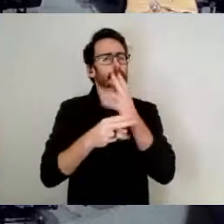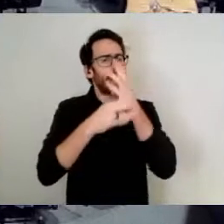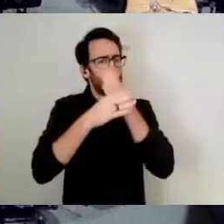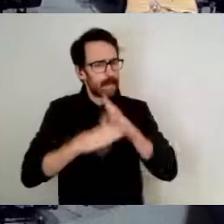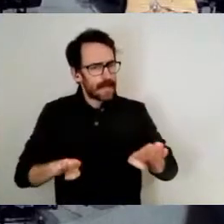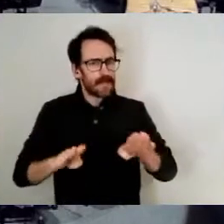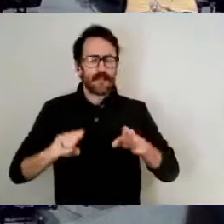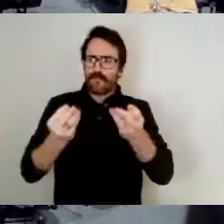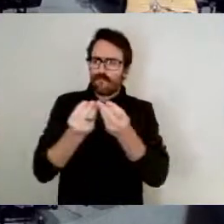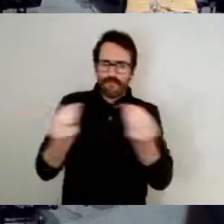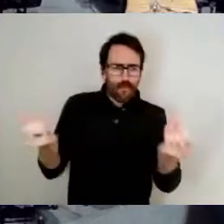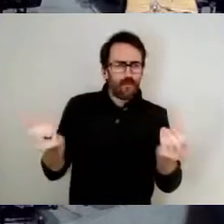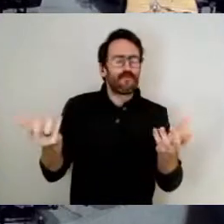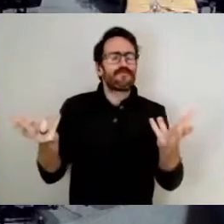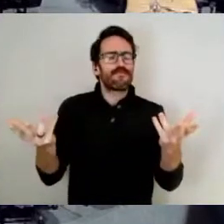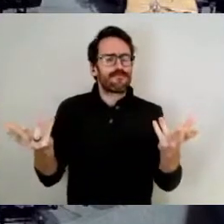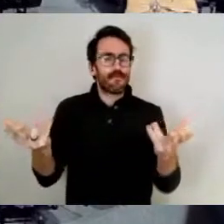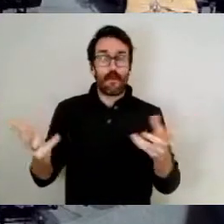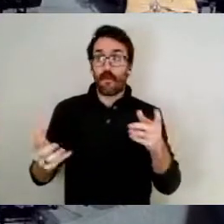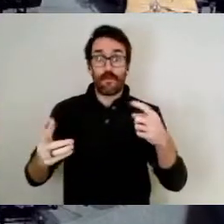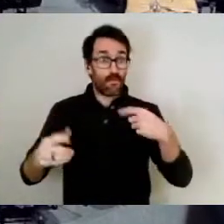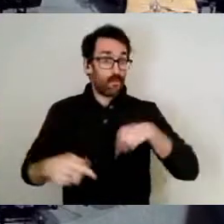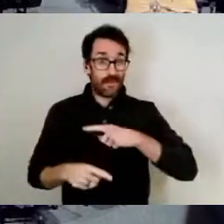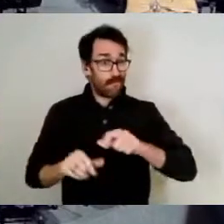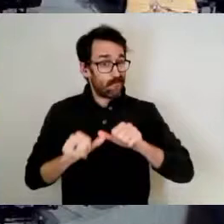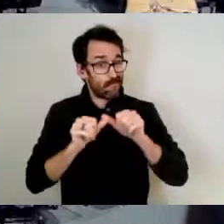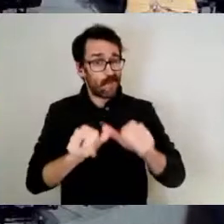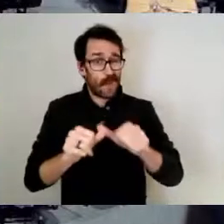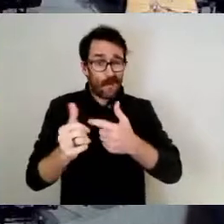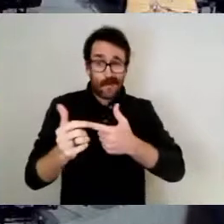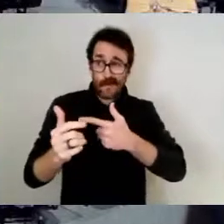this propaganda that's online?